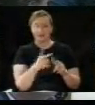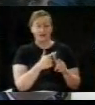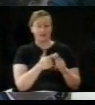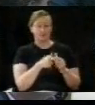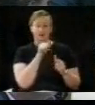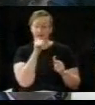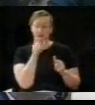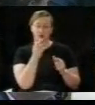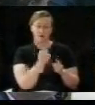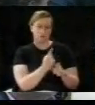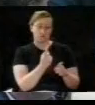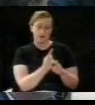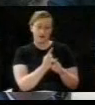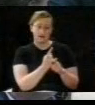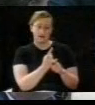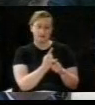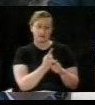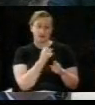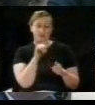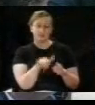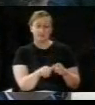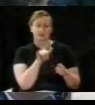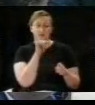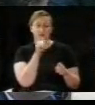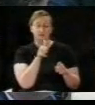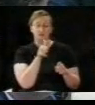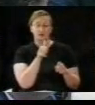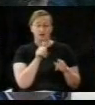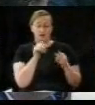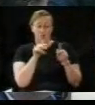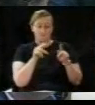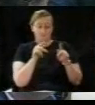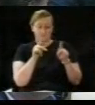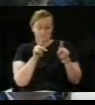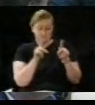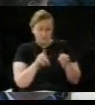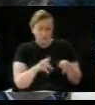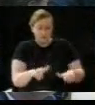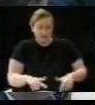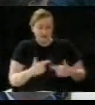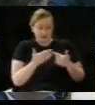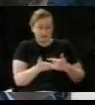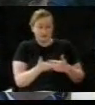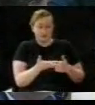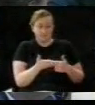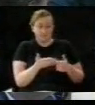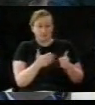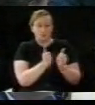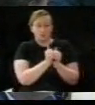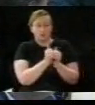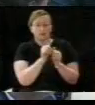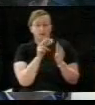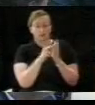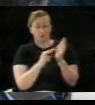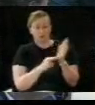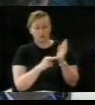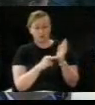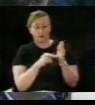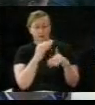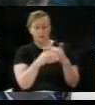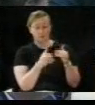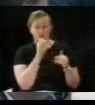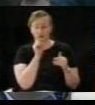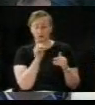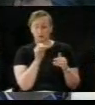not properly a resident under our election code. So they would not be permitted to vote.